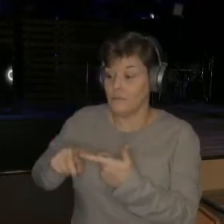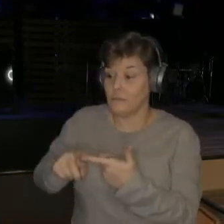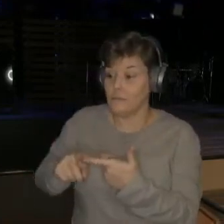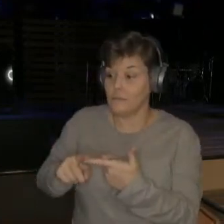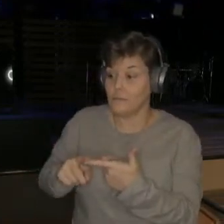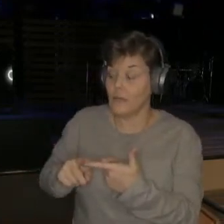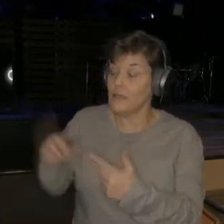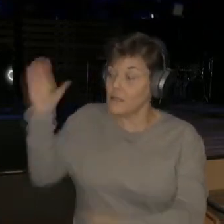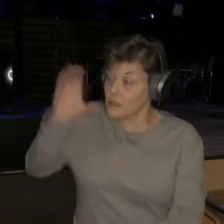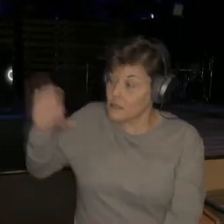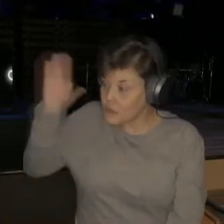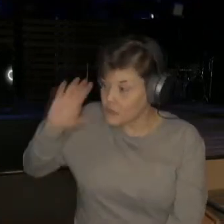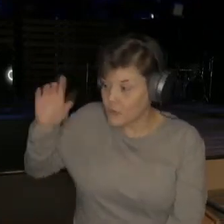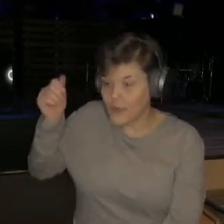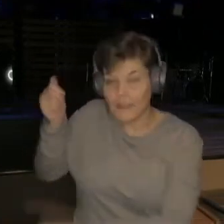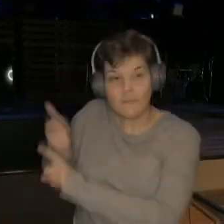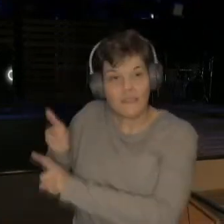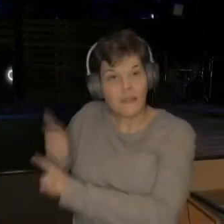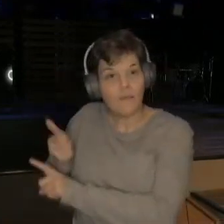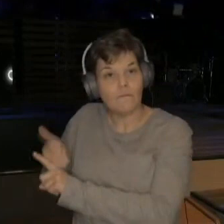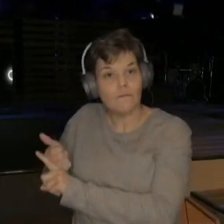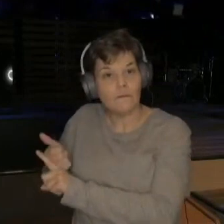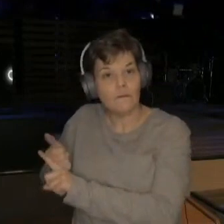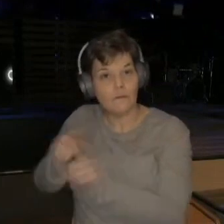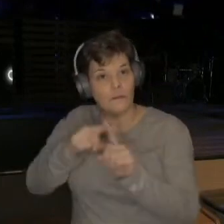The older brother believed in moral conformity,